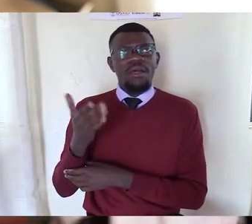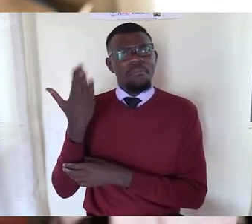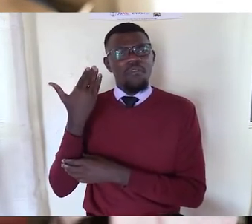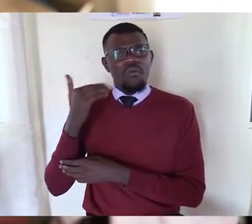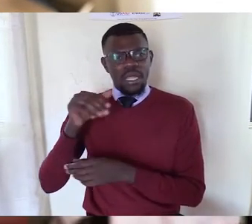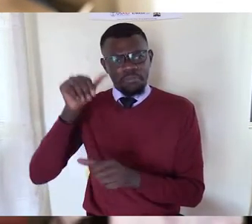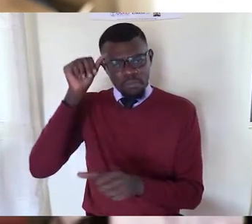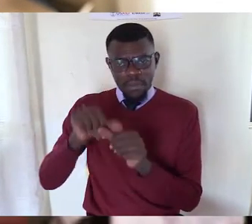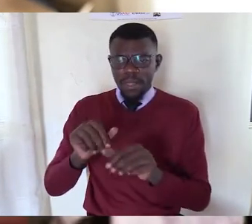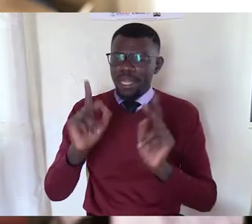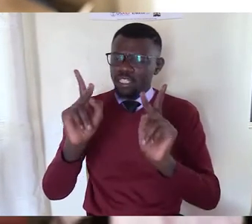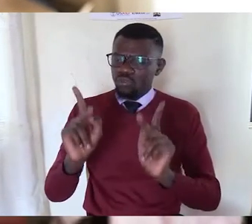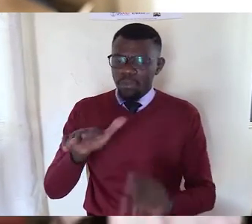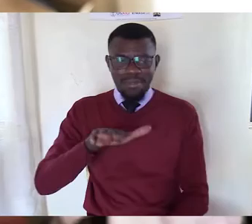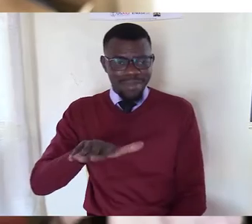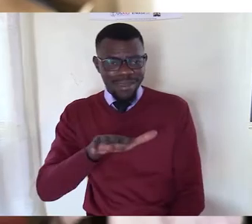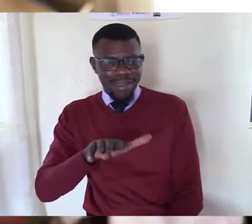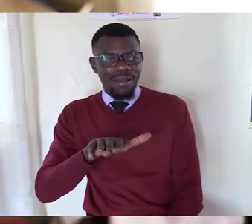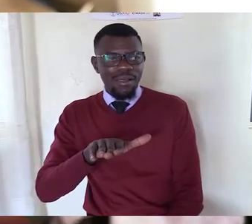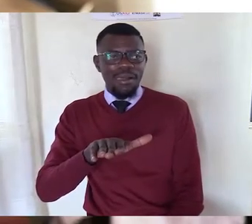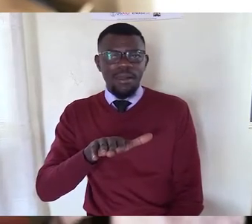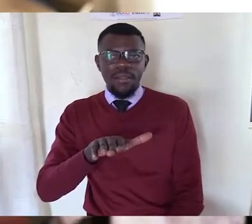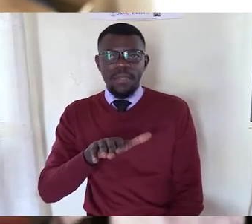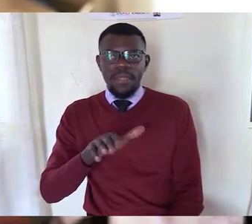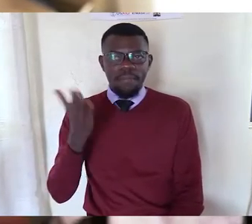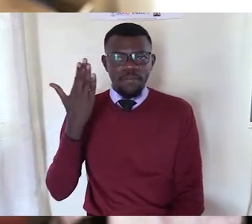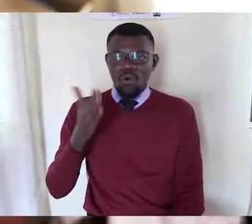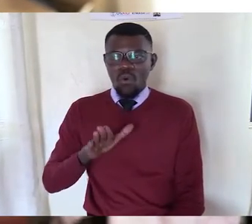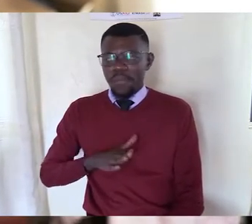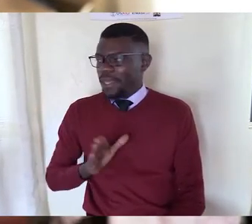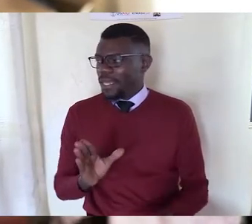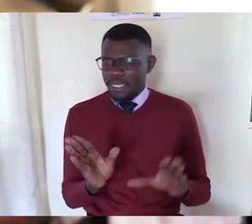remember this, in our women meeting,